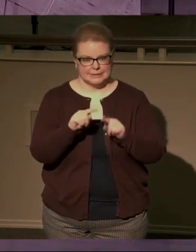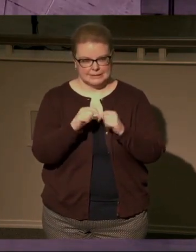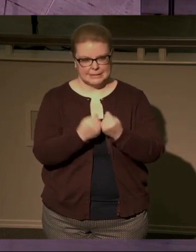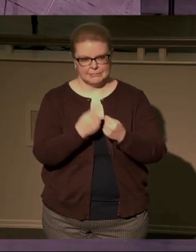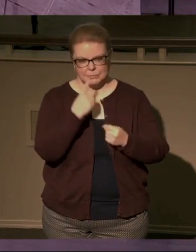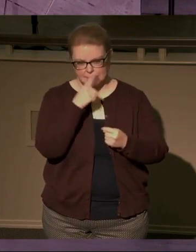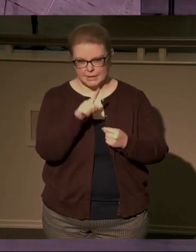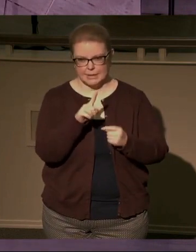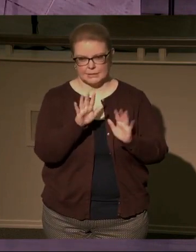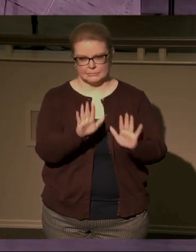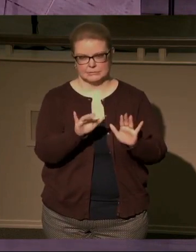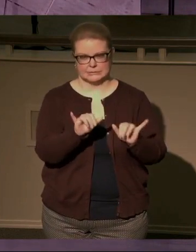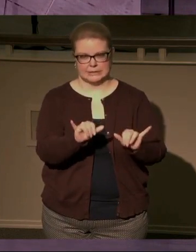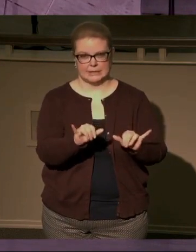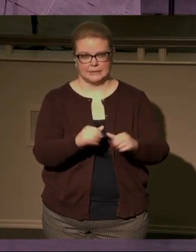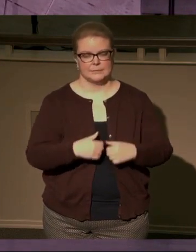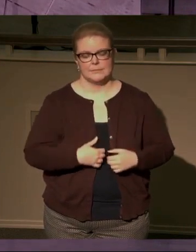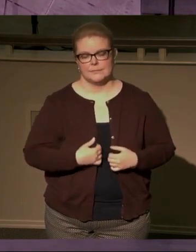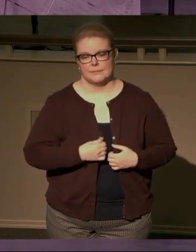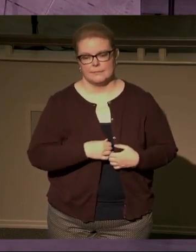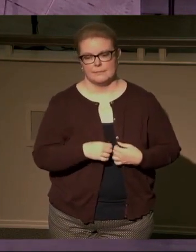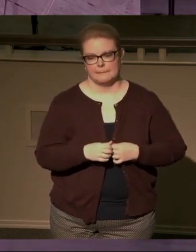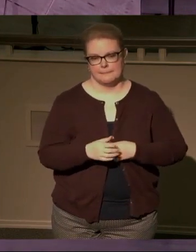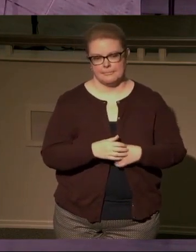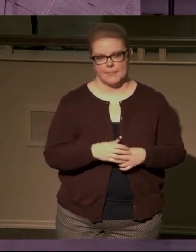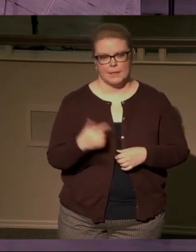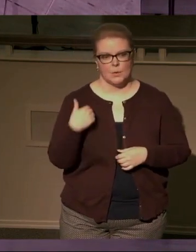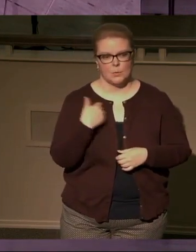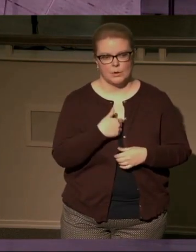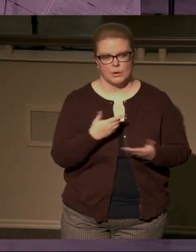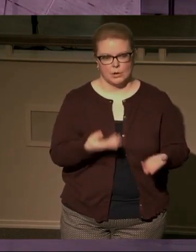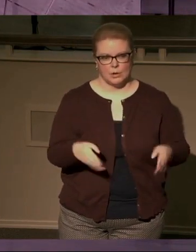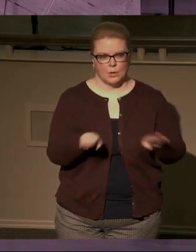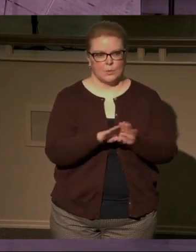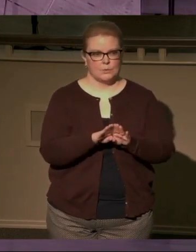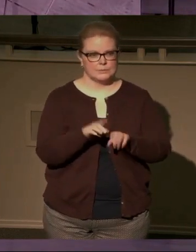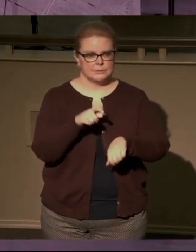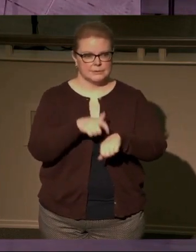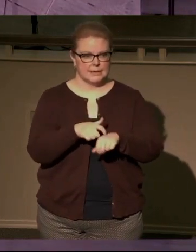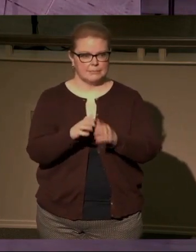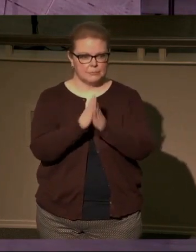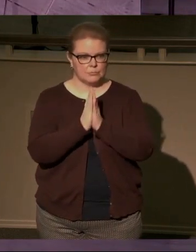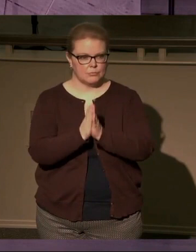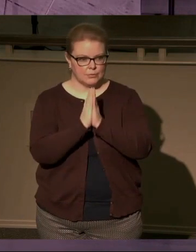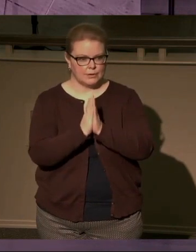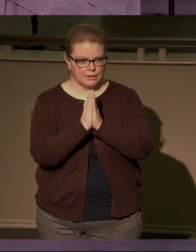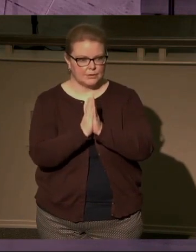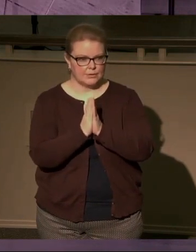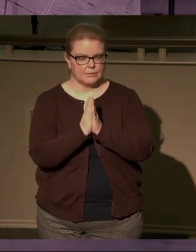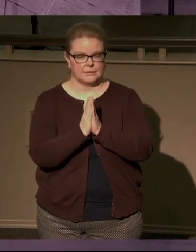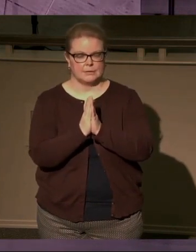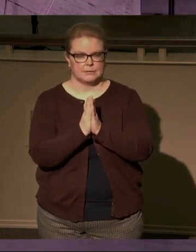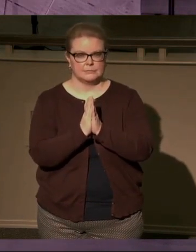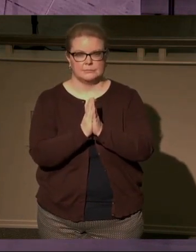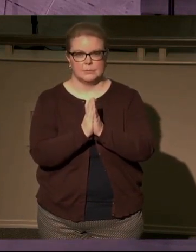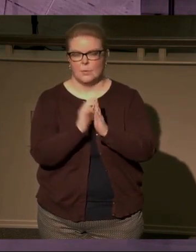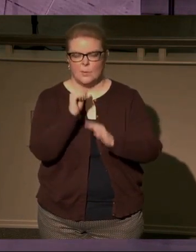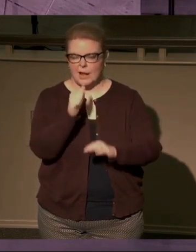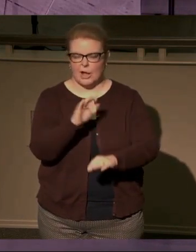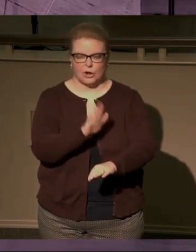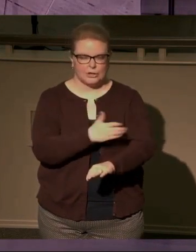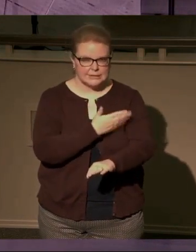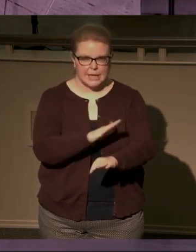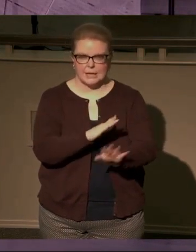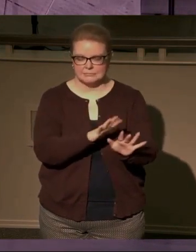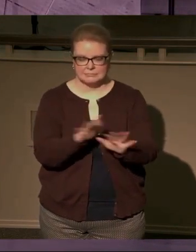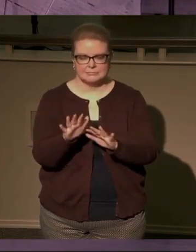just to hold where you're at. And we're going to close in a time of prayer this morning. We're not going to do our song and all that kind